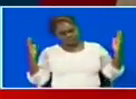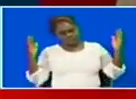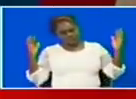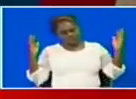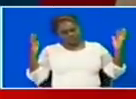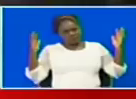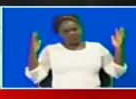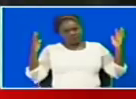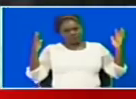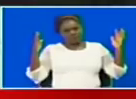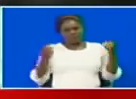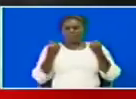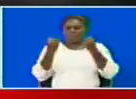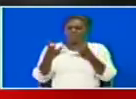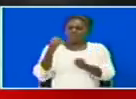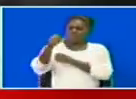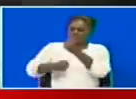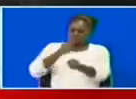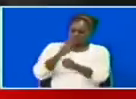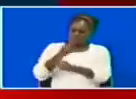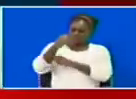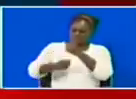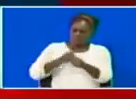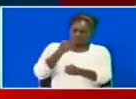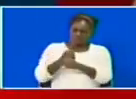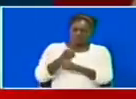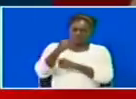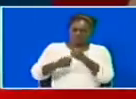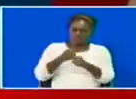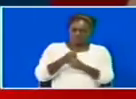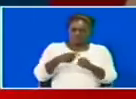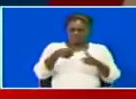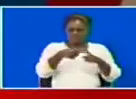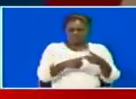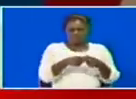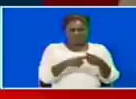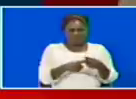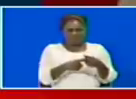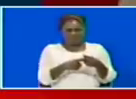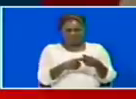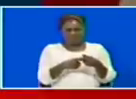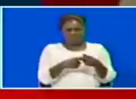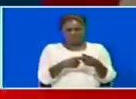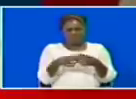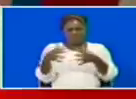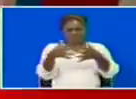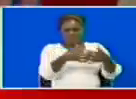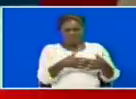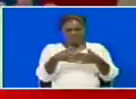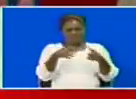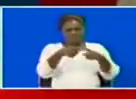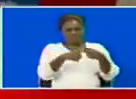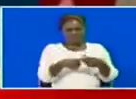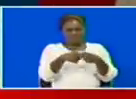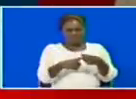Americans for many decades we've enriched foreign industry at the expense of American industry